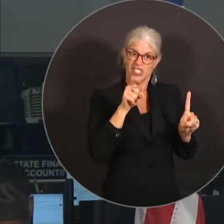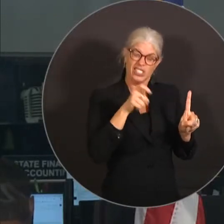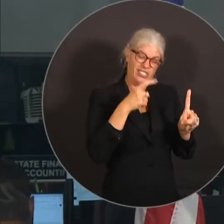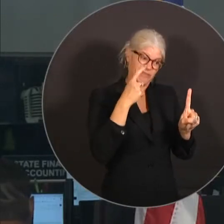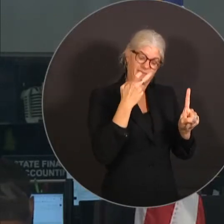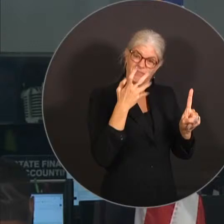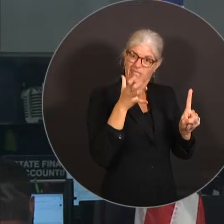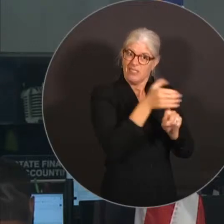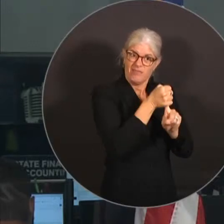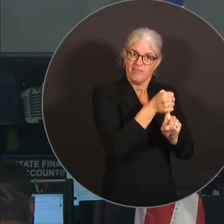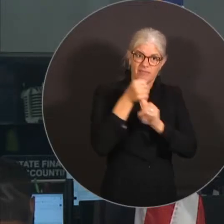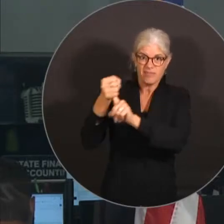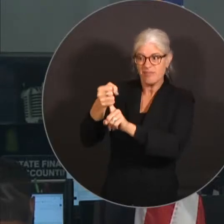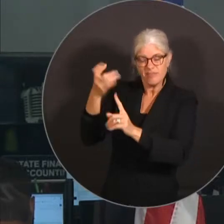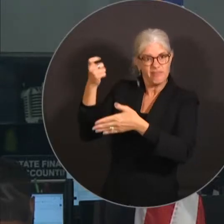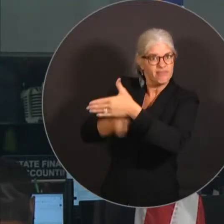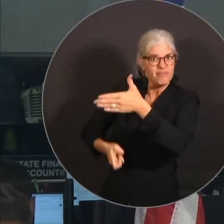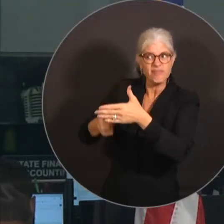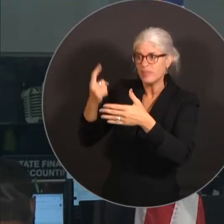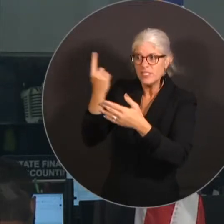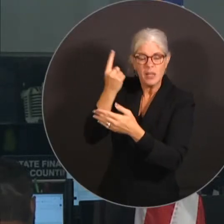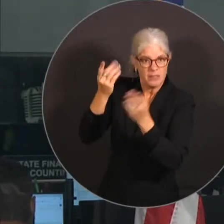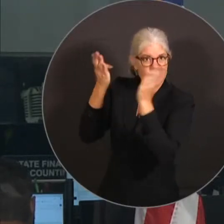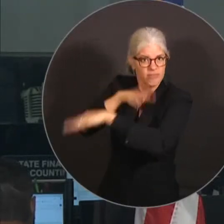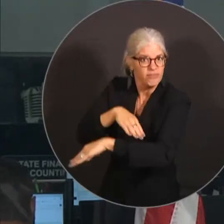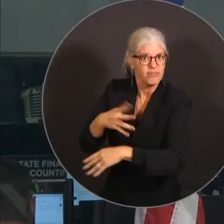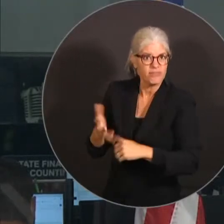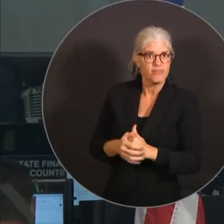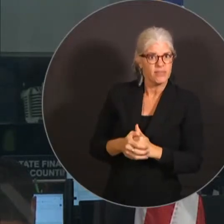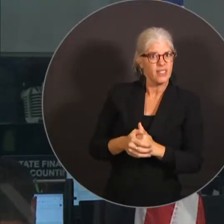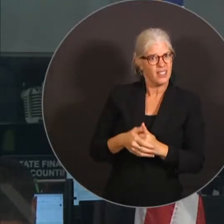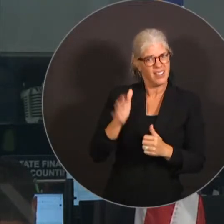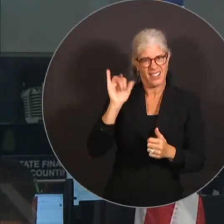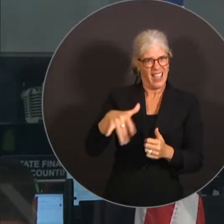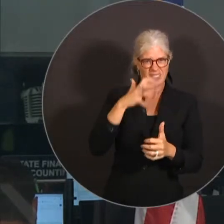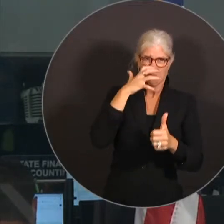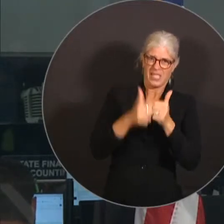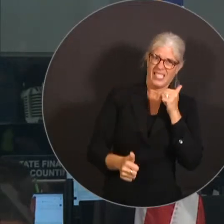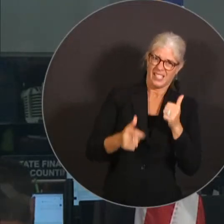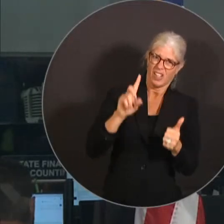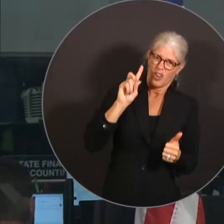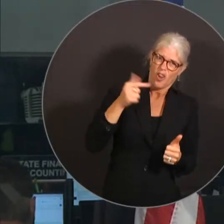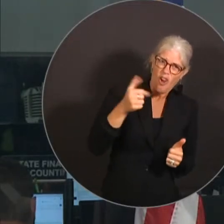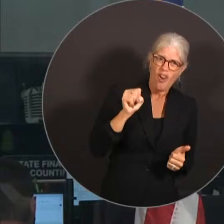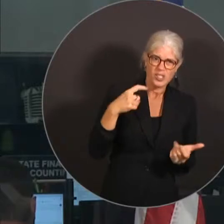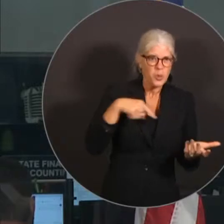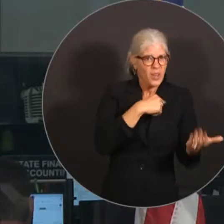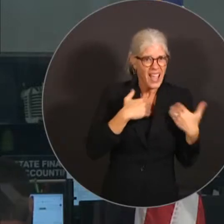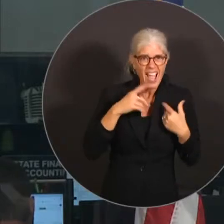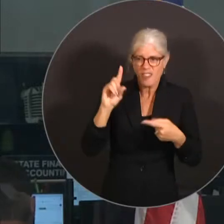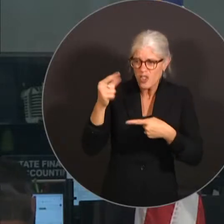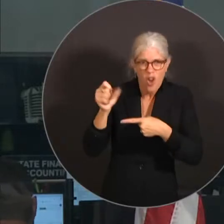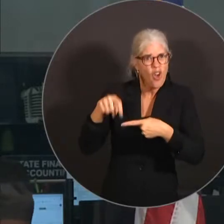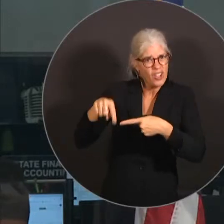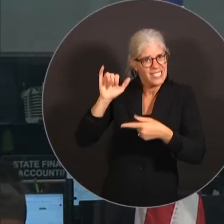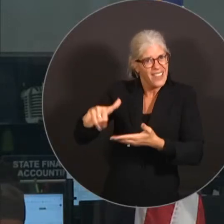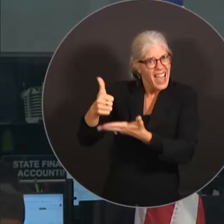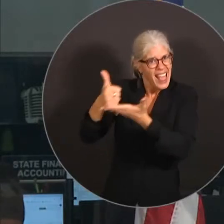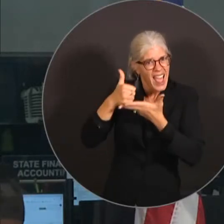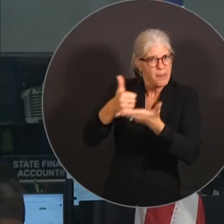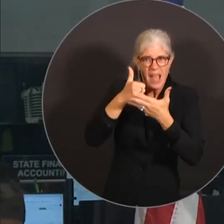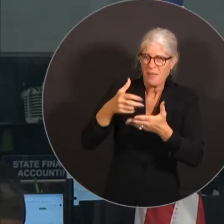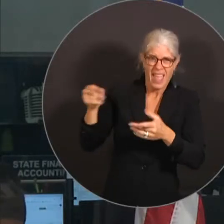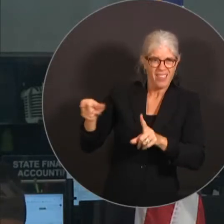in Florida against animal cruelty. These dogs, we've got dogs that are going to be helping in the storm.